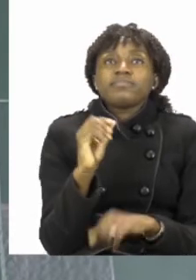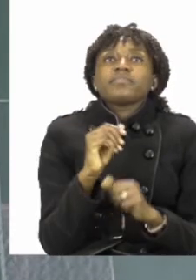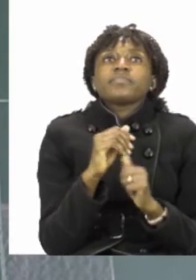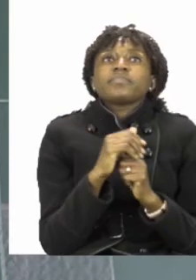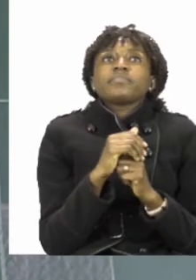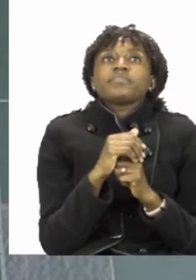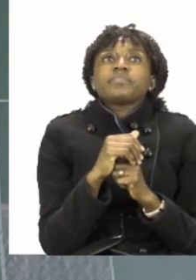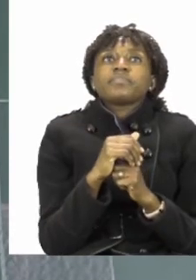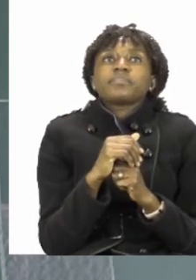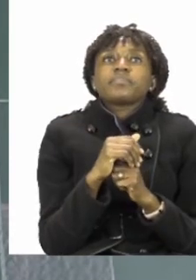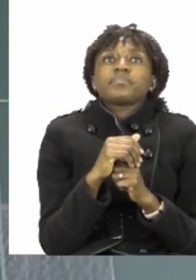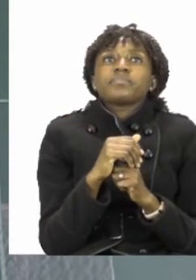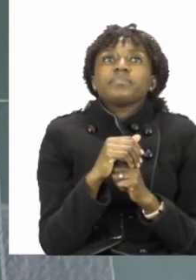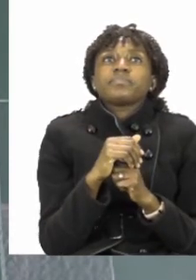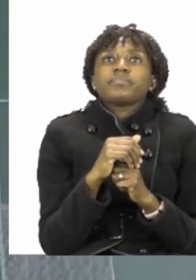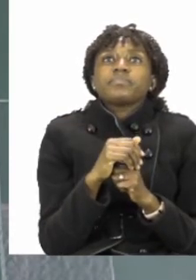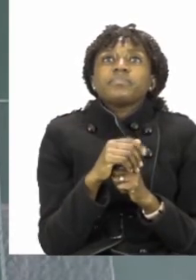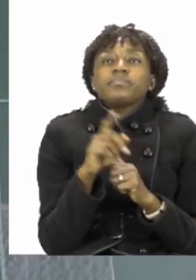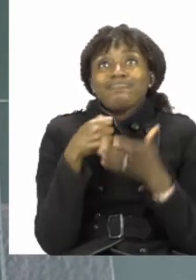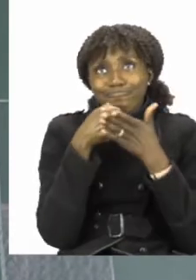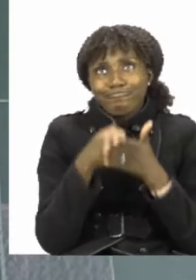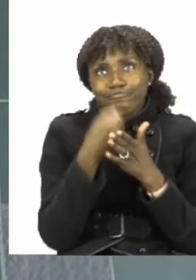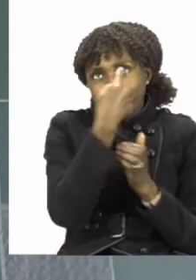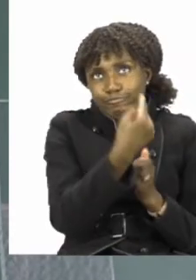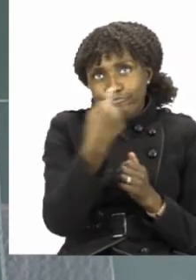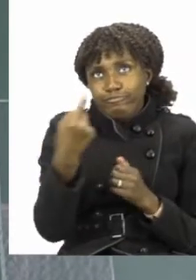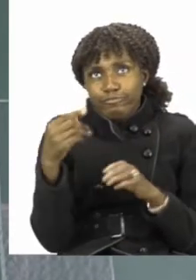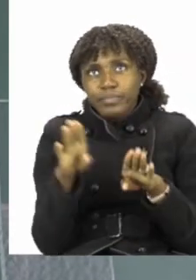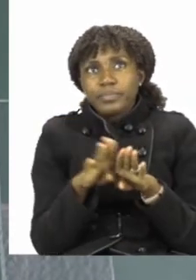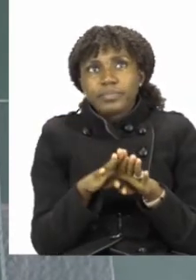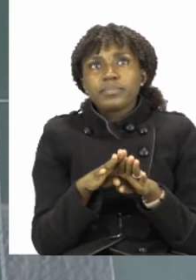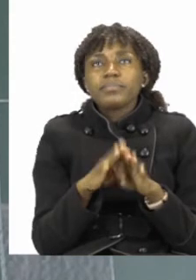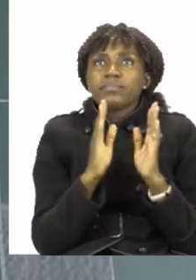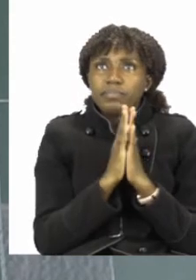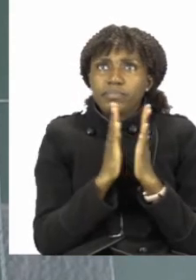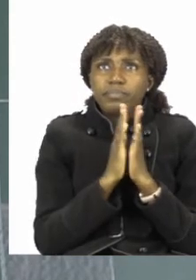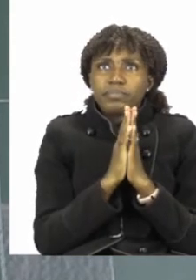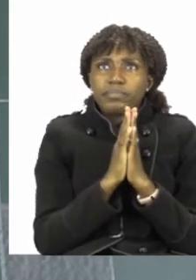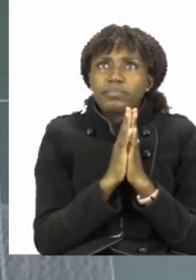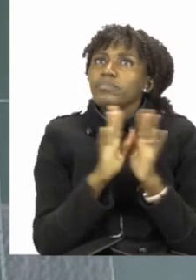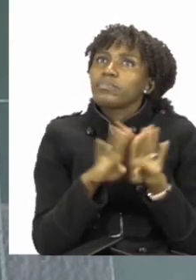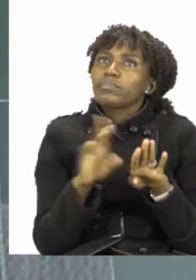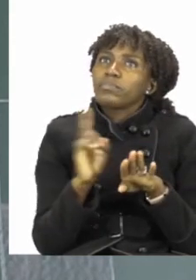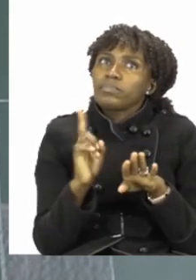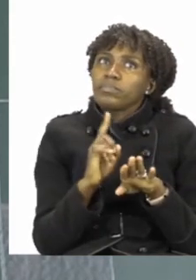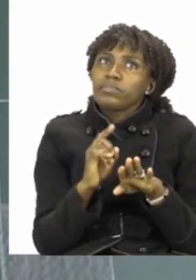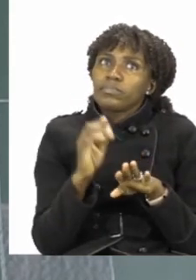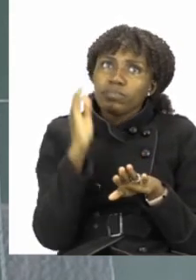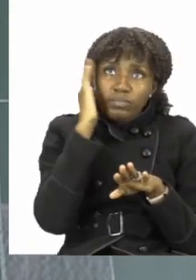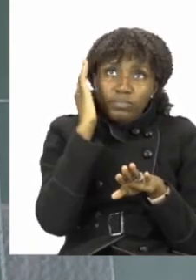brought. Now you're going to try and do this by yourself. So what you need to do first of all is know